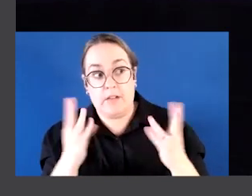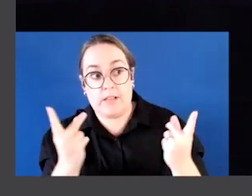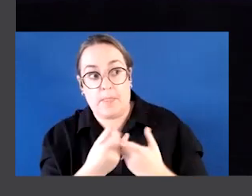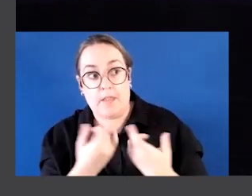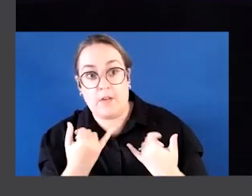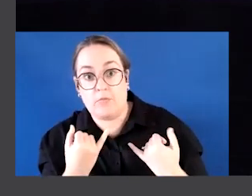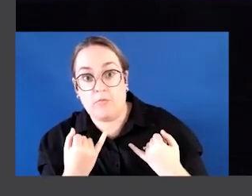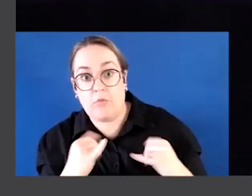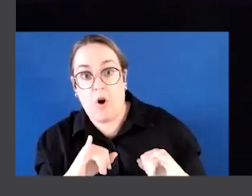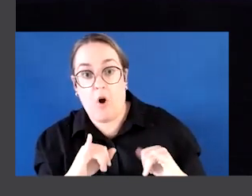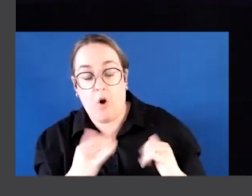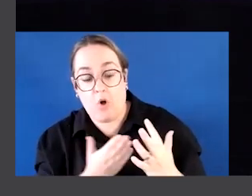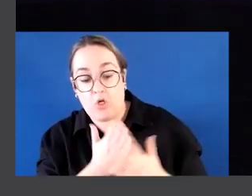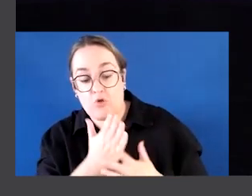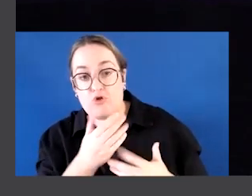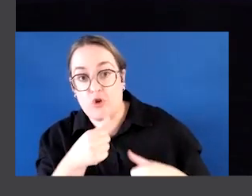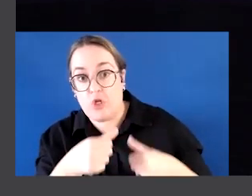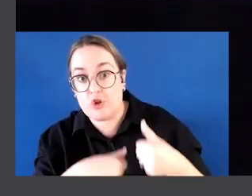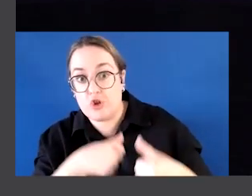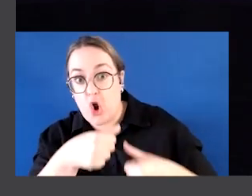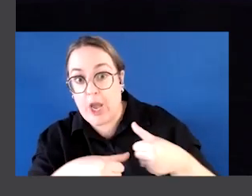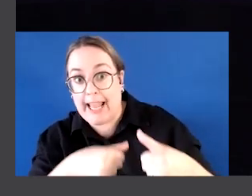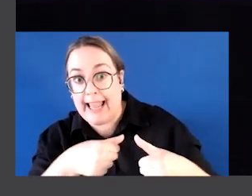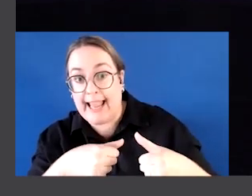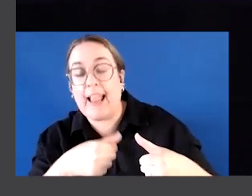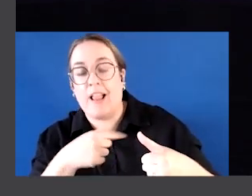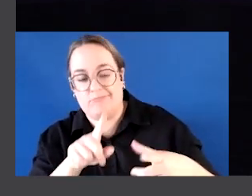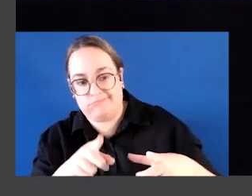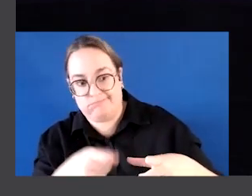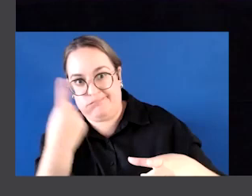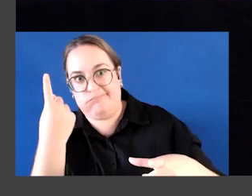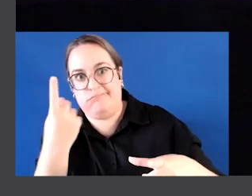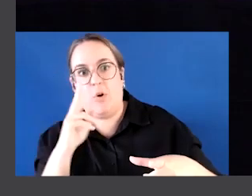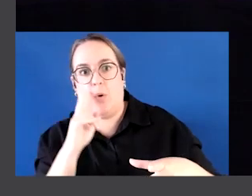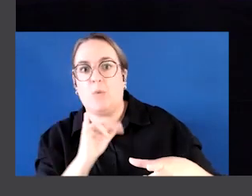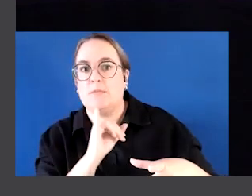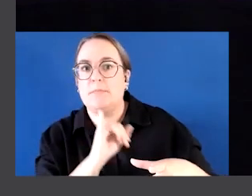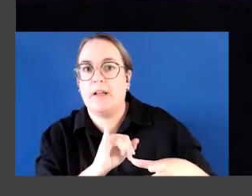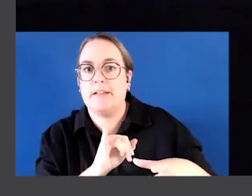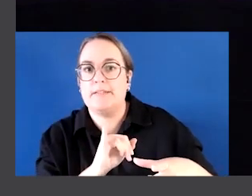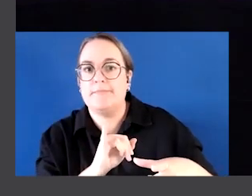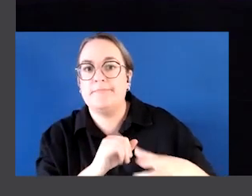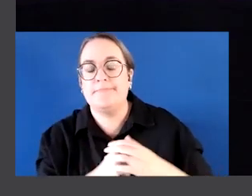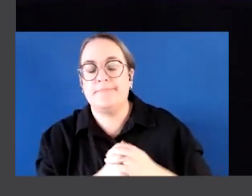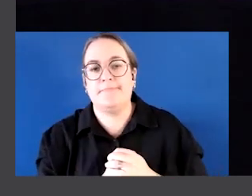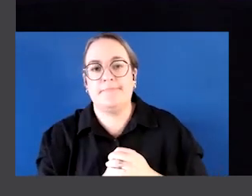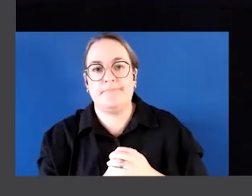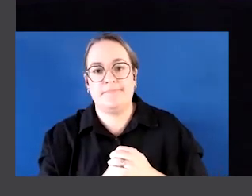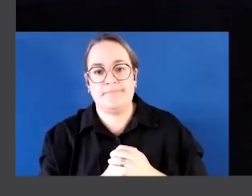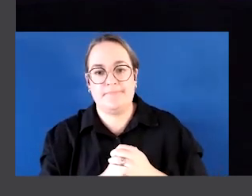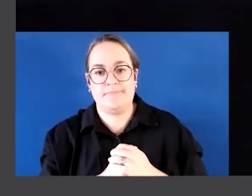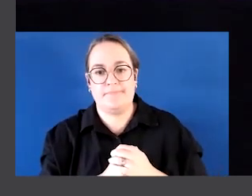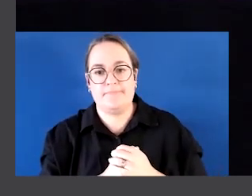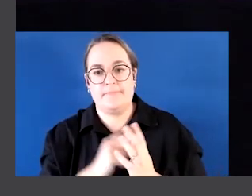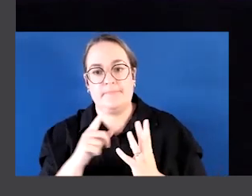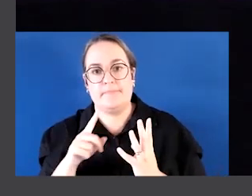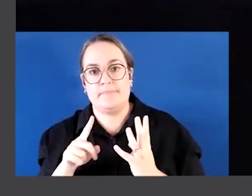Because if something goes wrong along the journey, then we're called out, and I think that's a really bad look for the